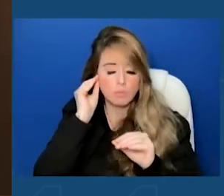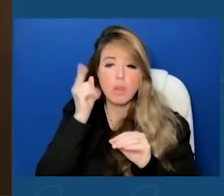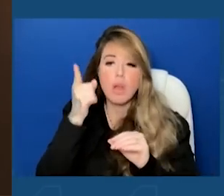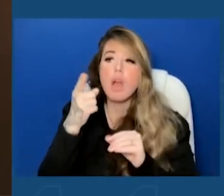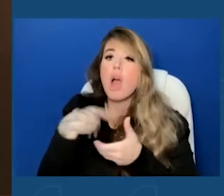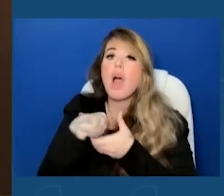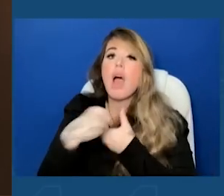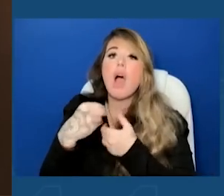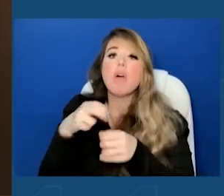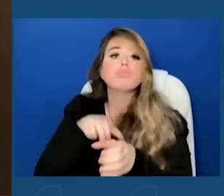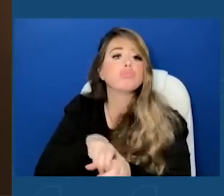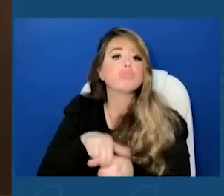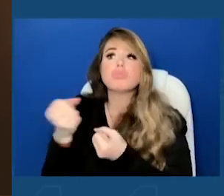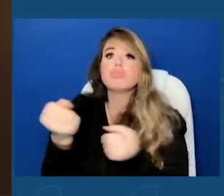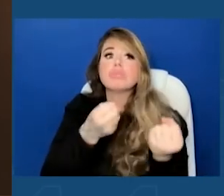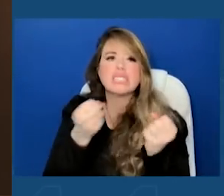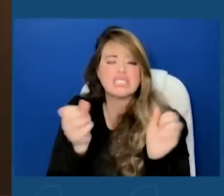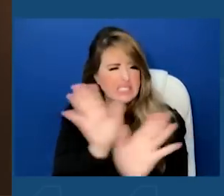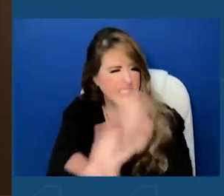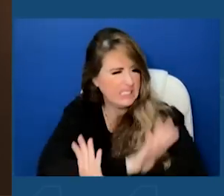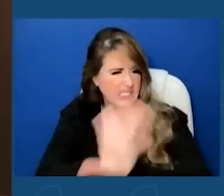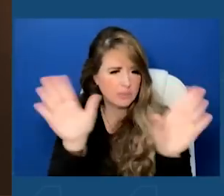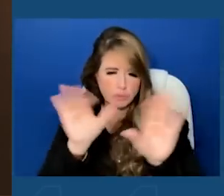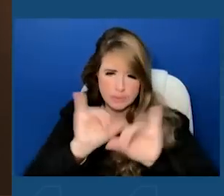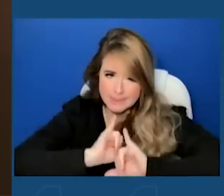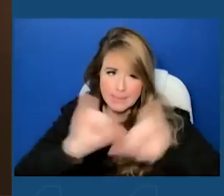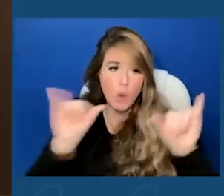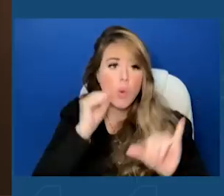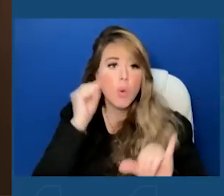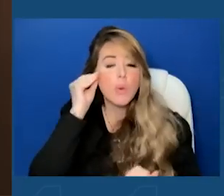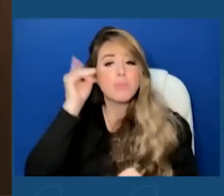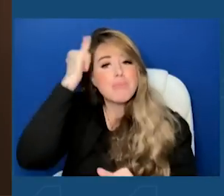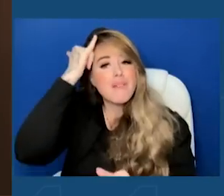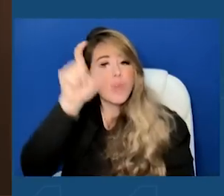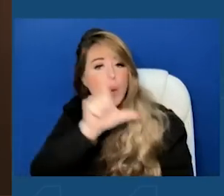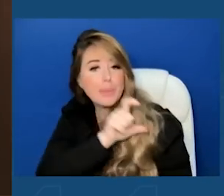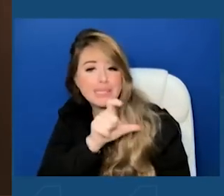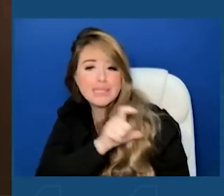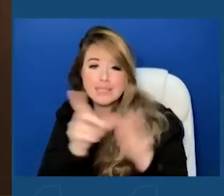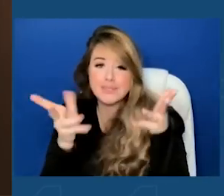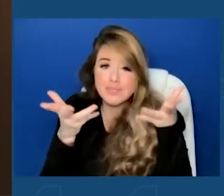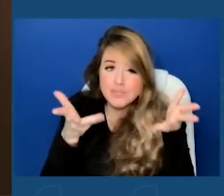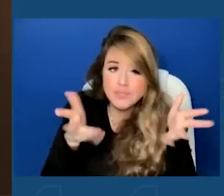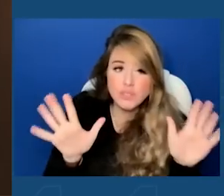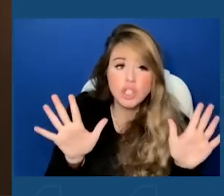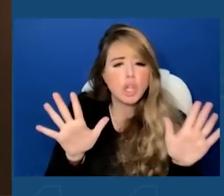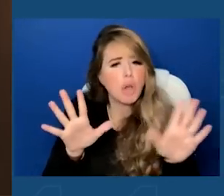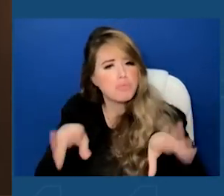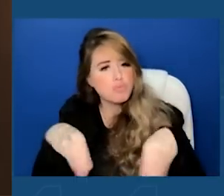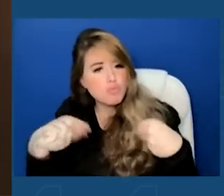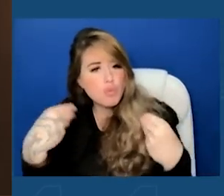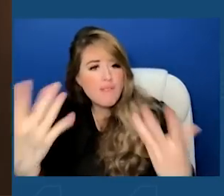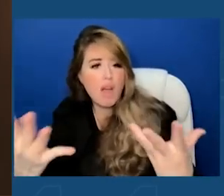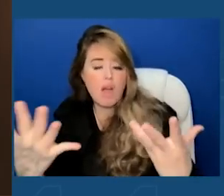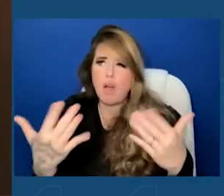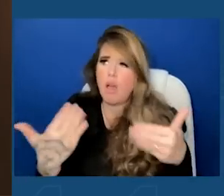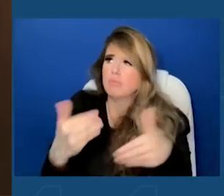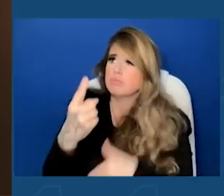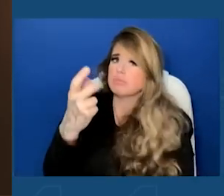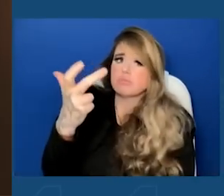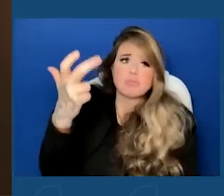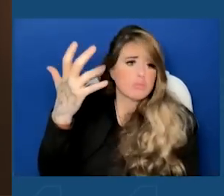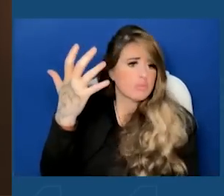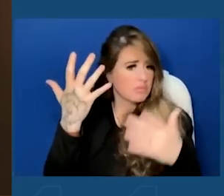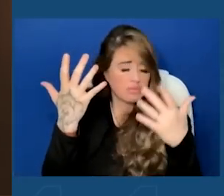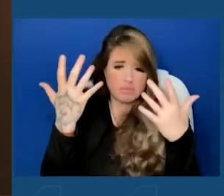Buffalo police have literally, in a variety of different ways, provided hundreds of